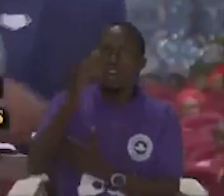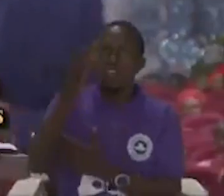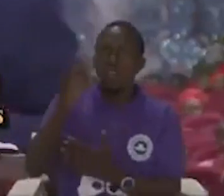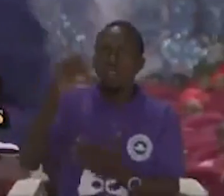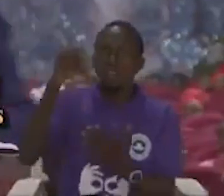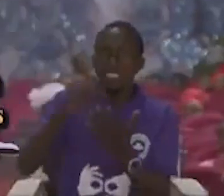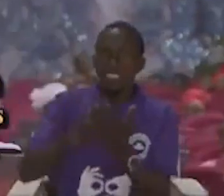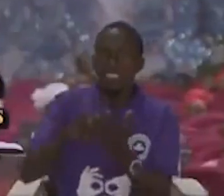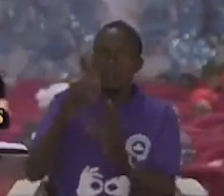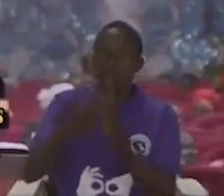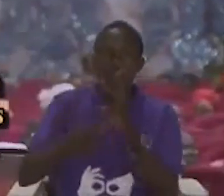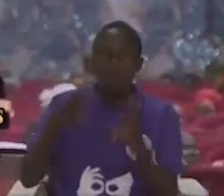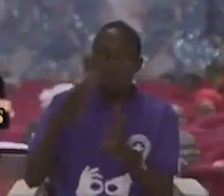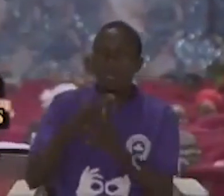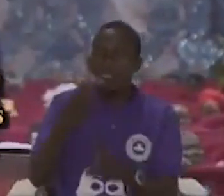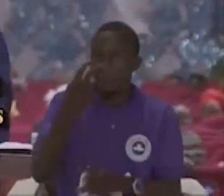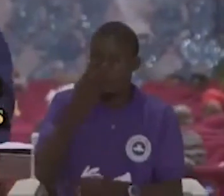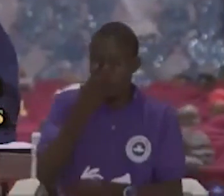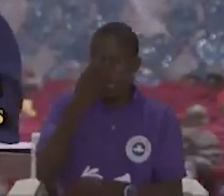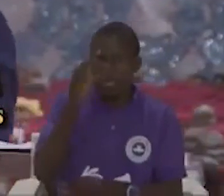blinded.